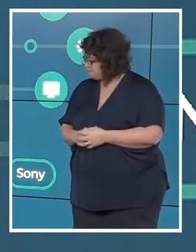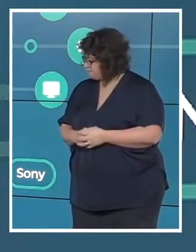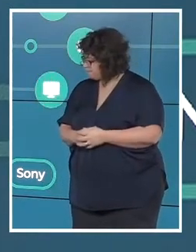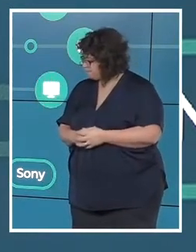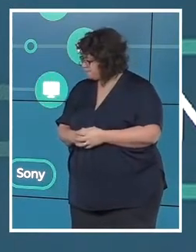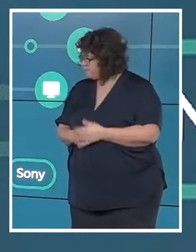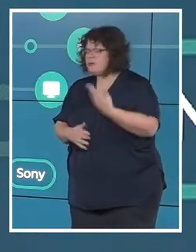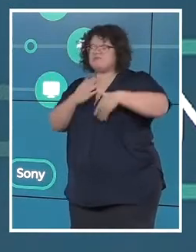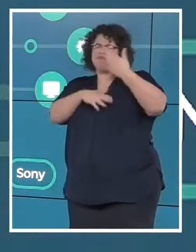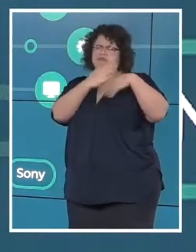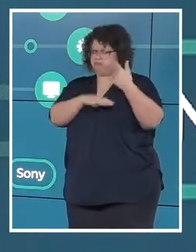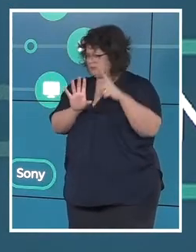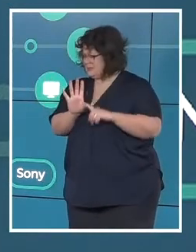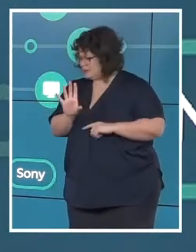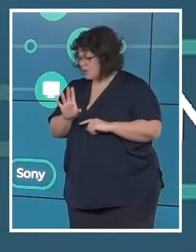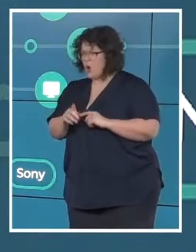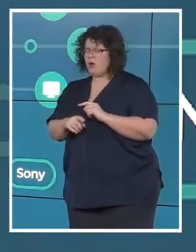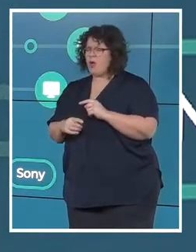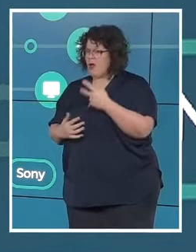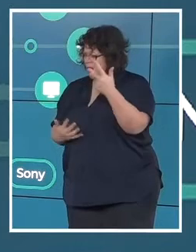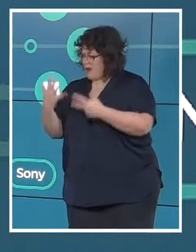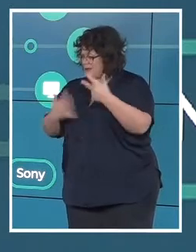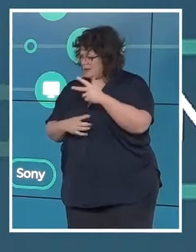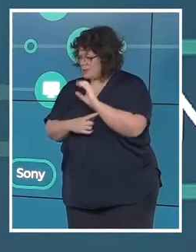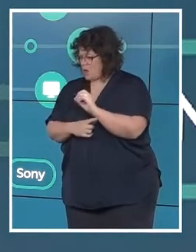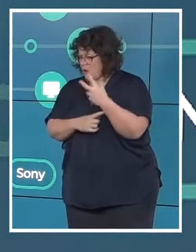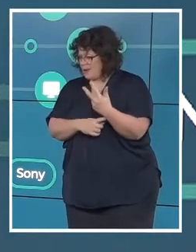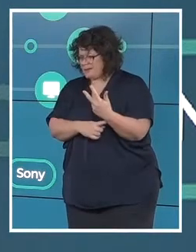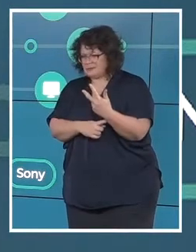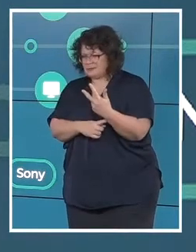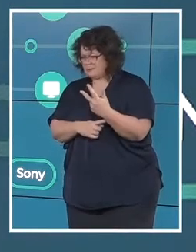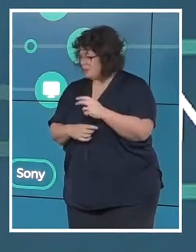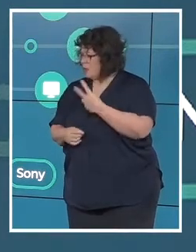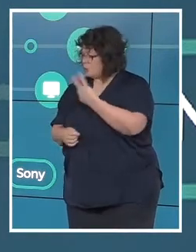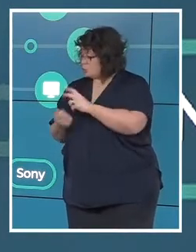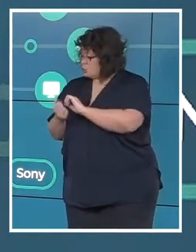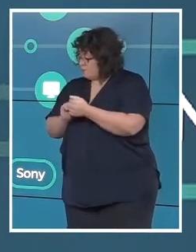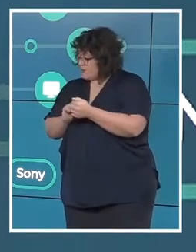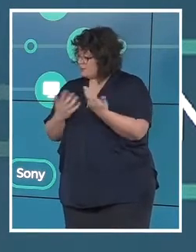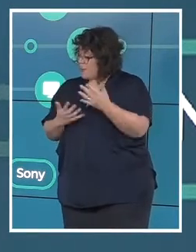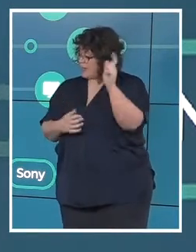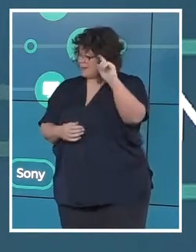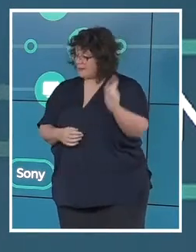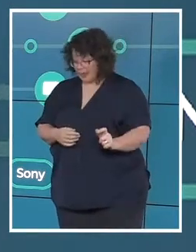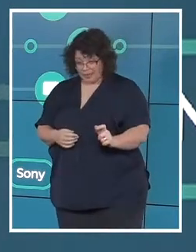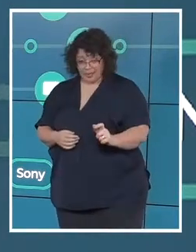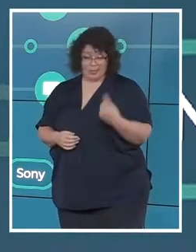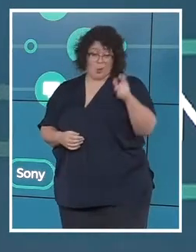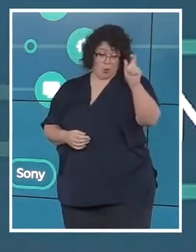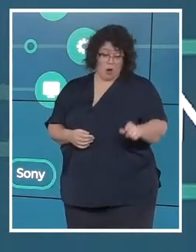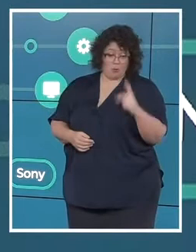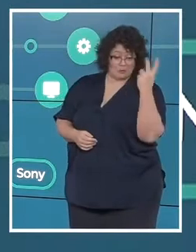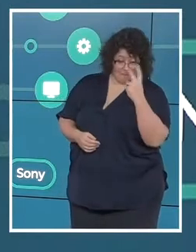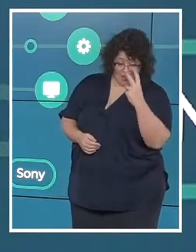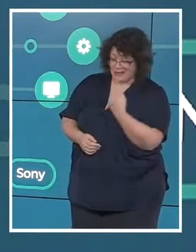Italy, one blind, one sighted. And they wanted to be able to send each other letters. This was